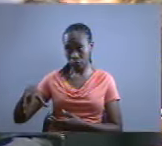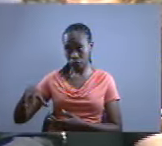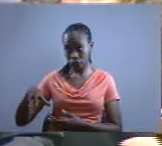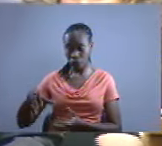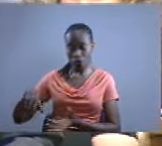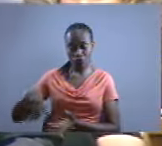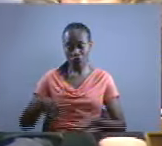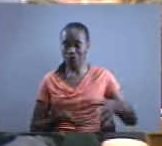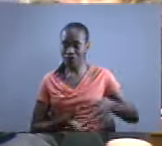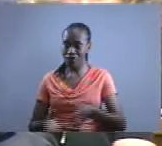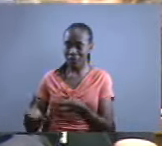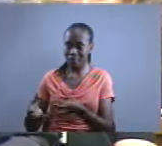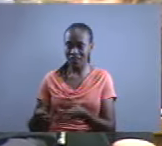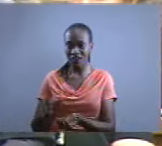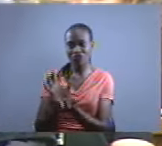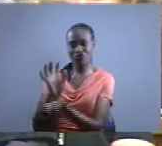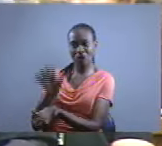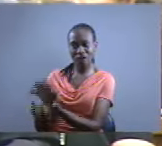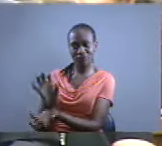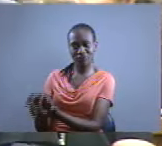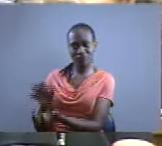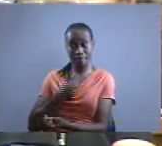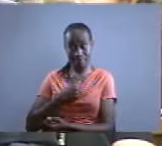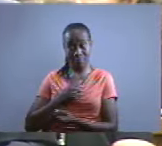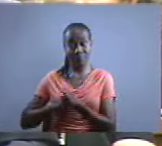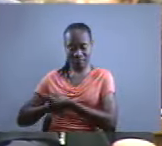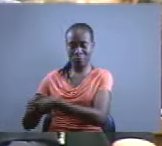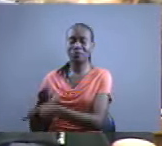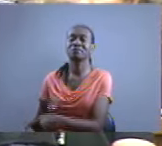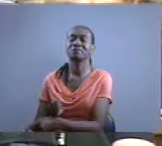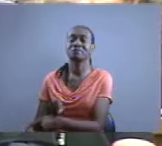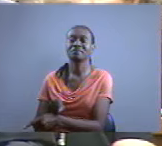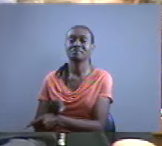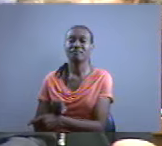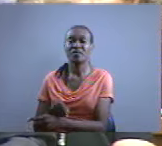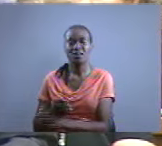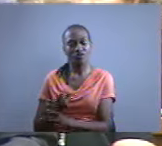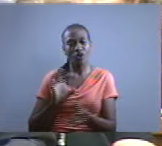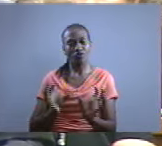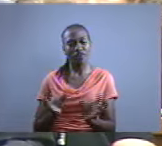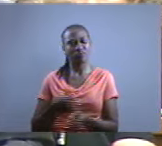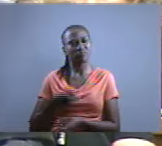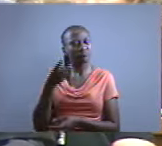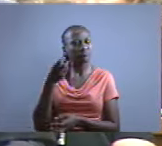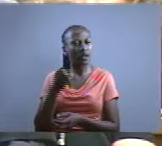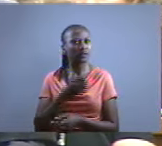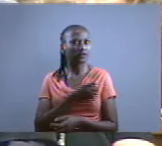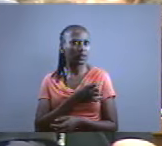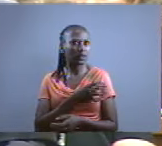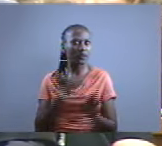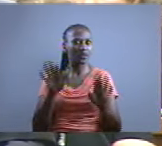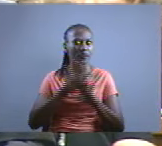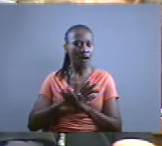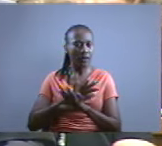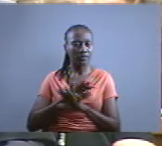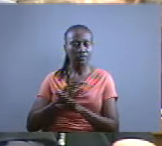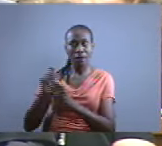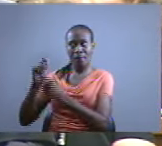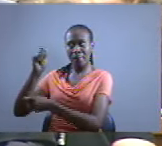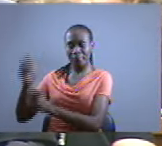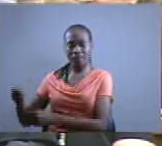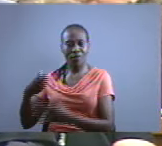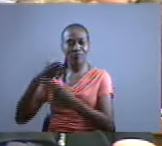role with the Sharks, but if I listen to some of the local commentators on Saturday night... On that happy note, and remember